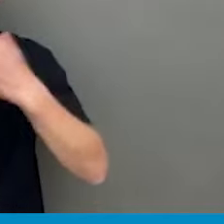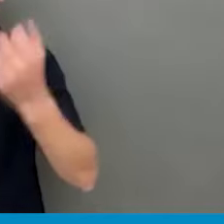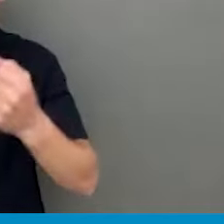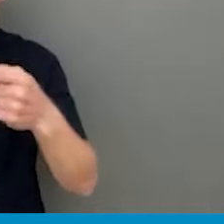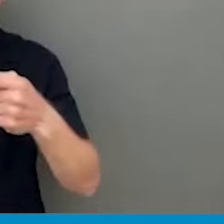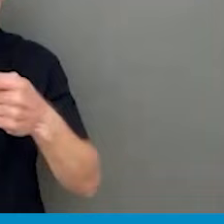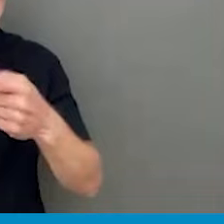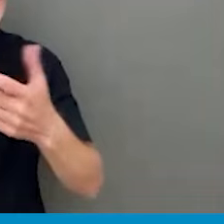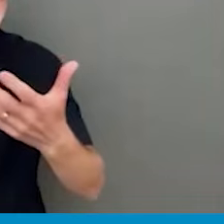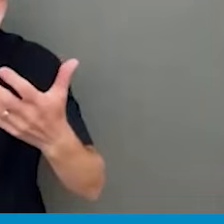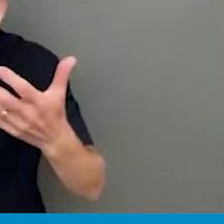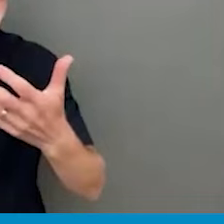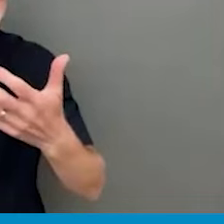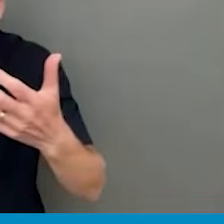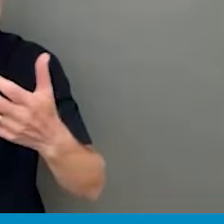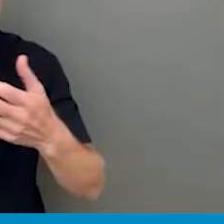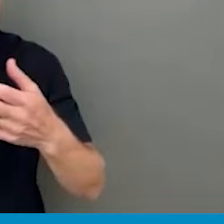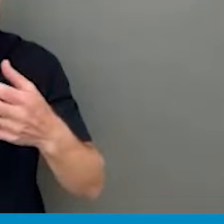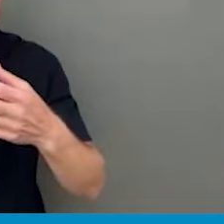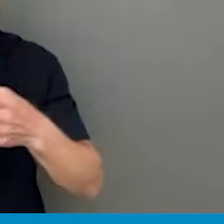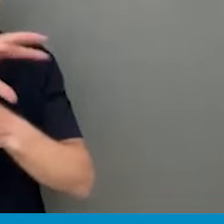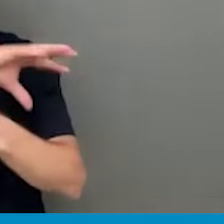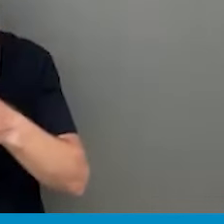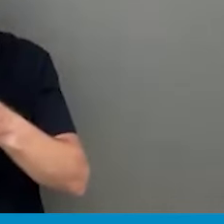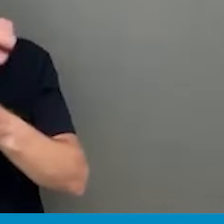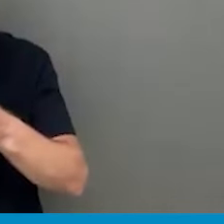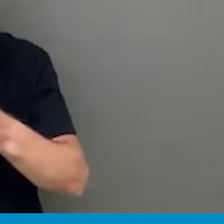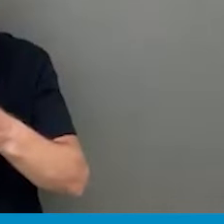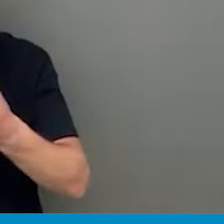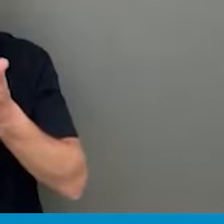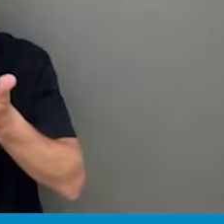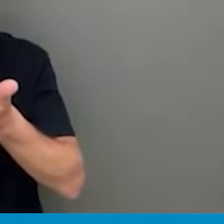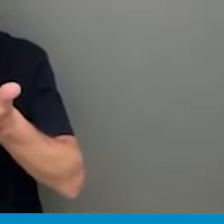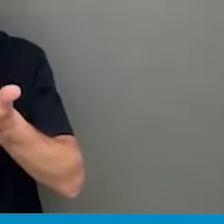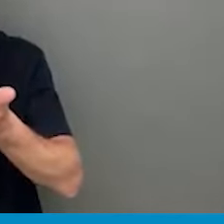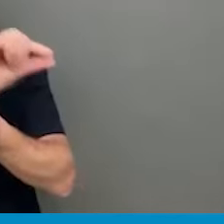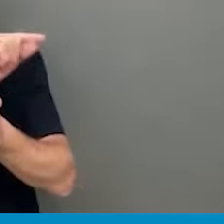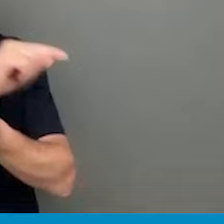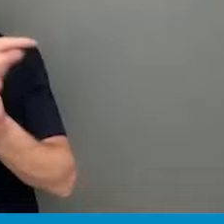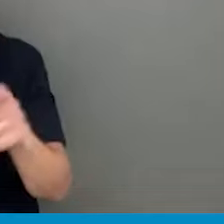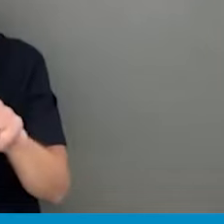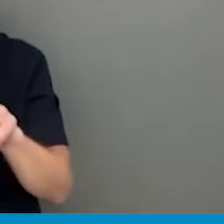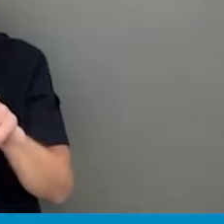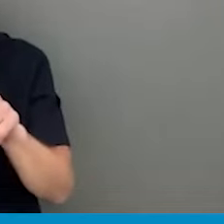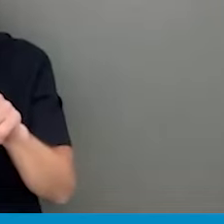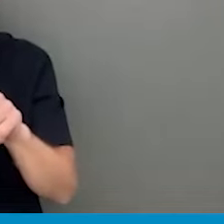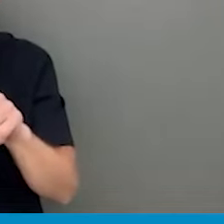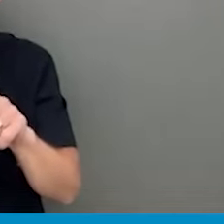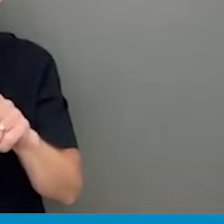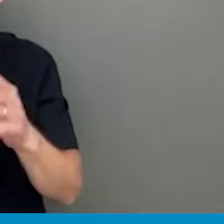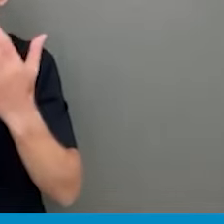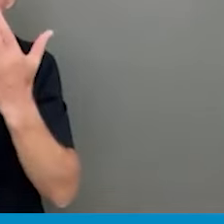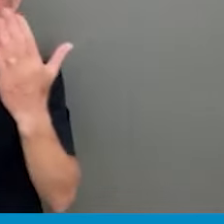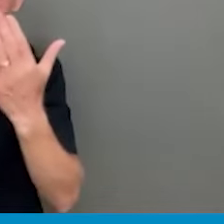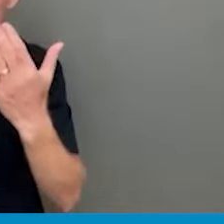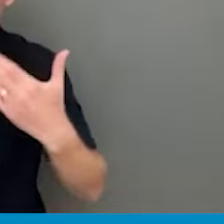sectors. Obviously, you will find education and health in most countries with having some provision, but if you look at justice, for instance,